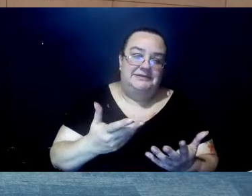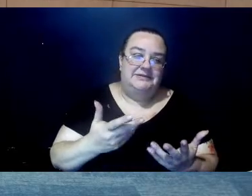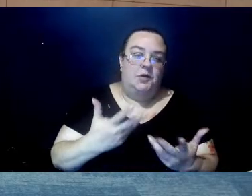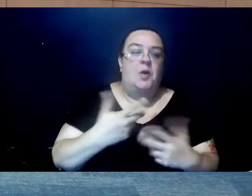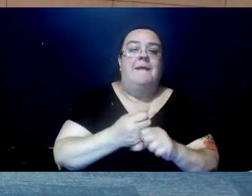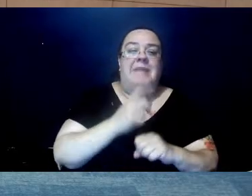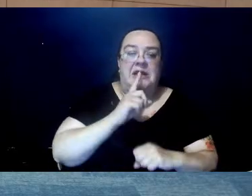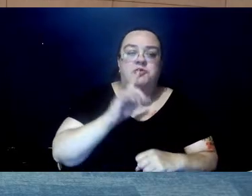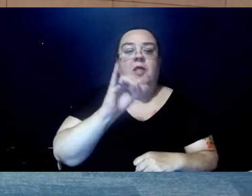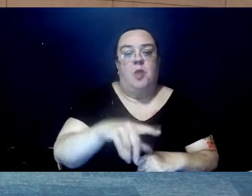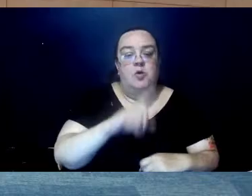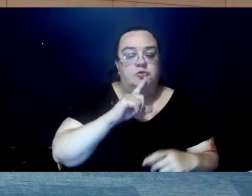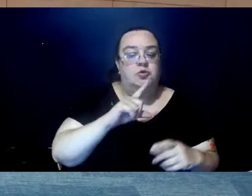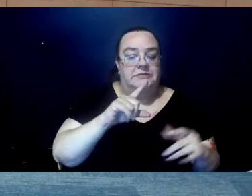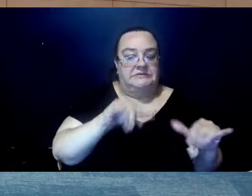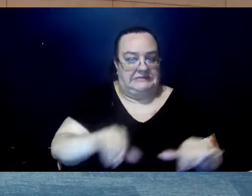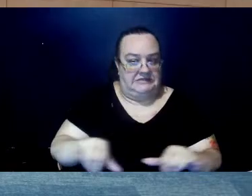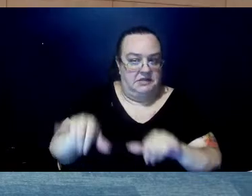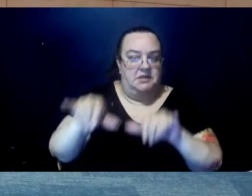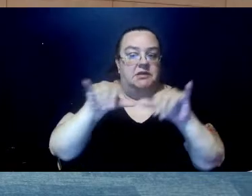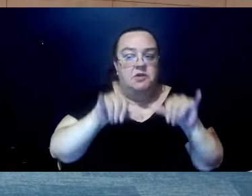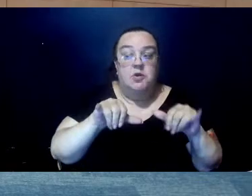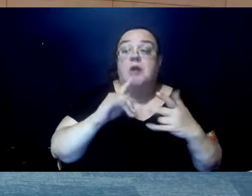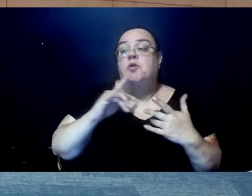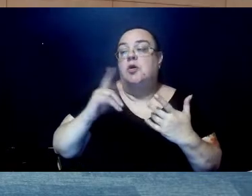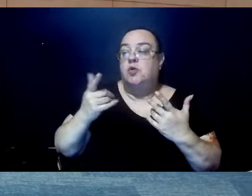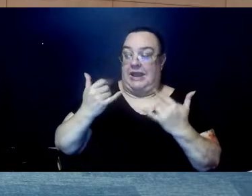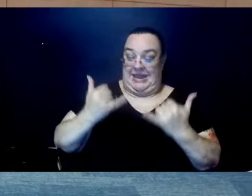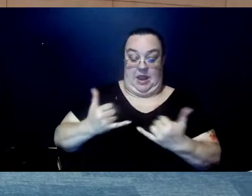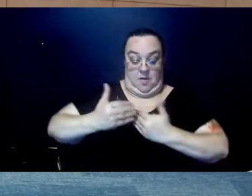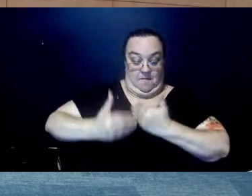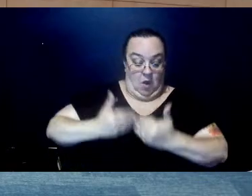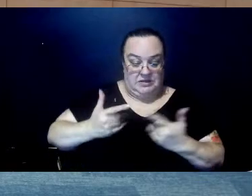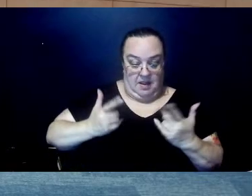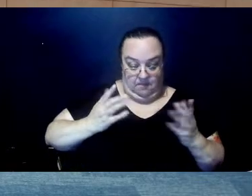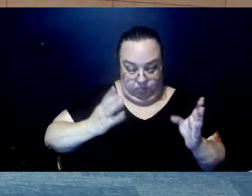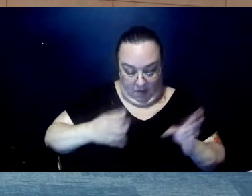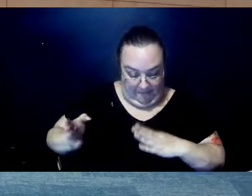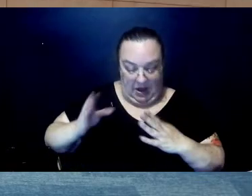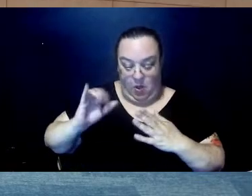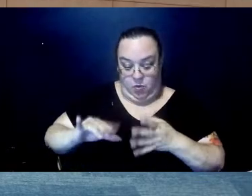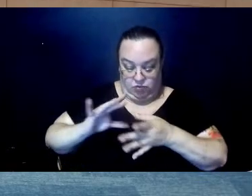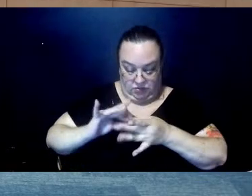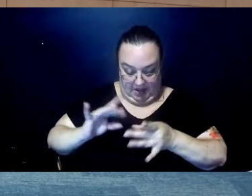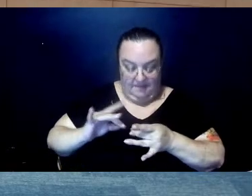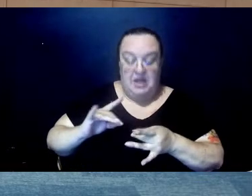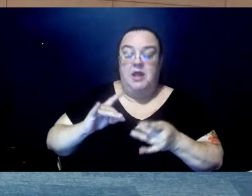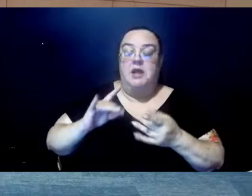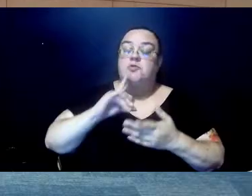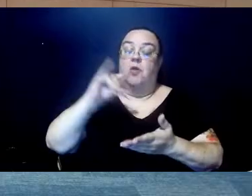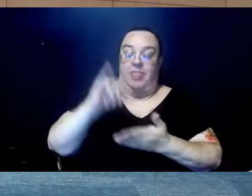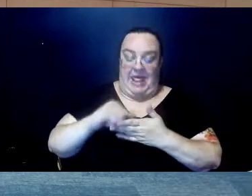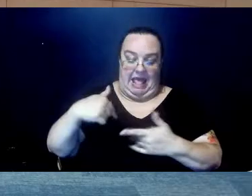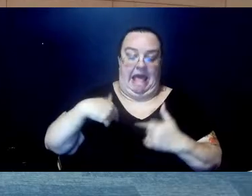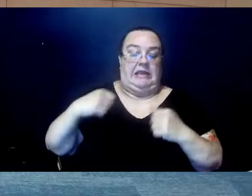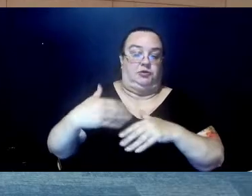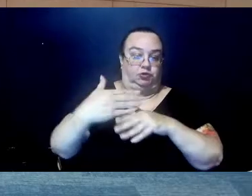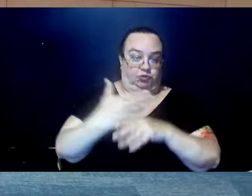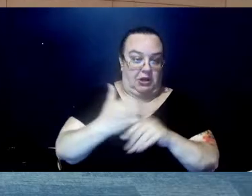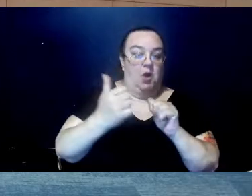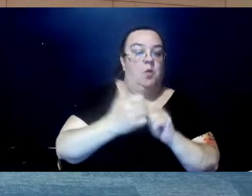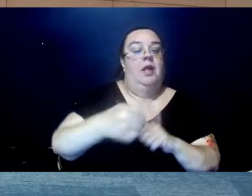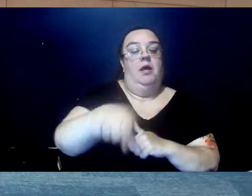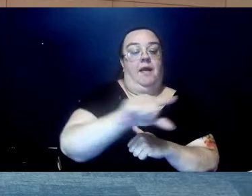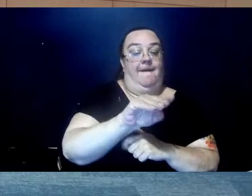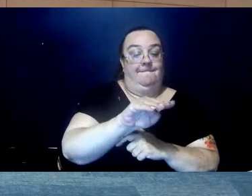consistent. So they're trying to prepare that in short order so that I can share it with the mayor and council so that